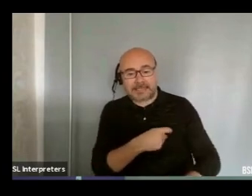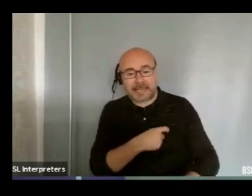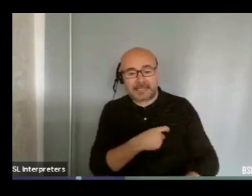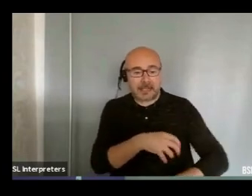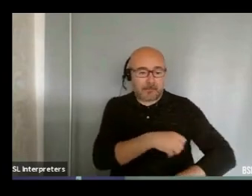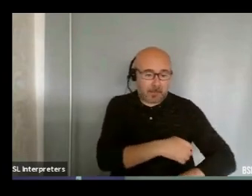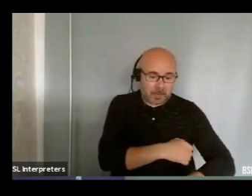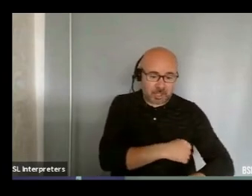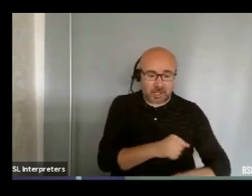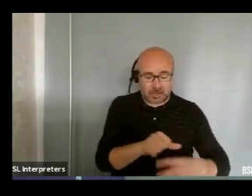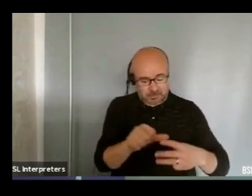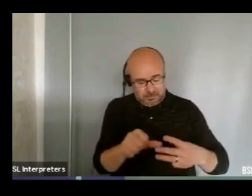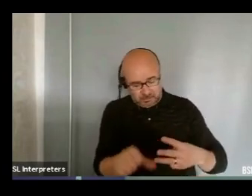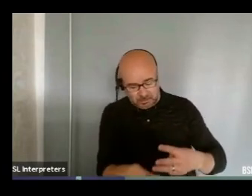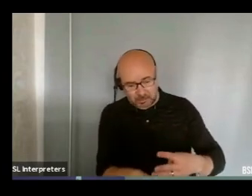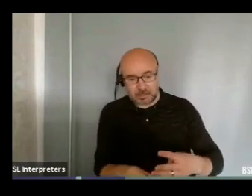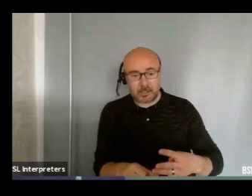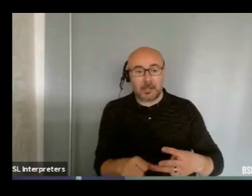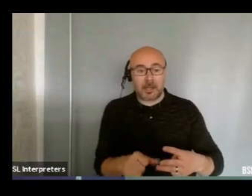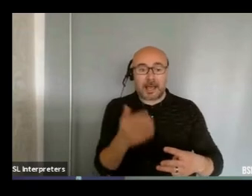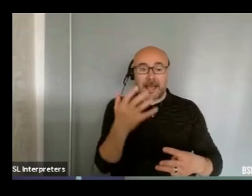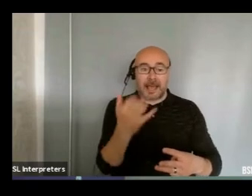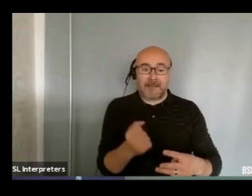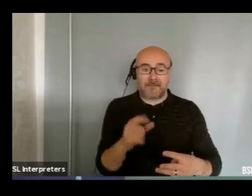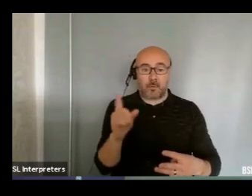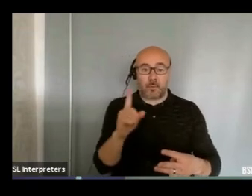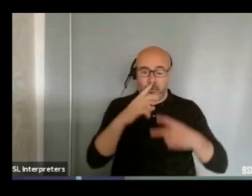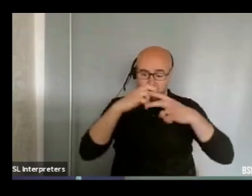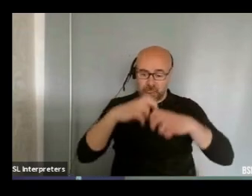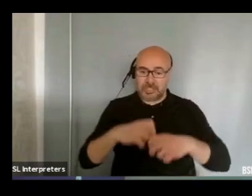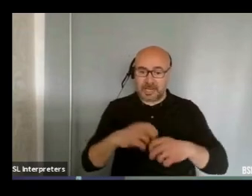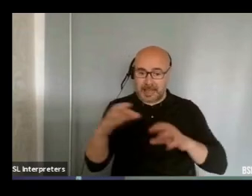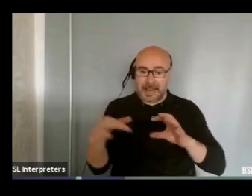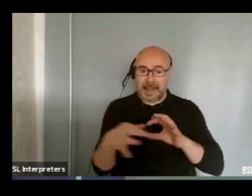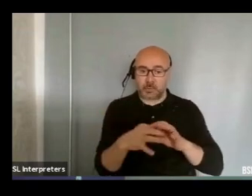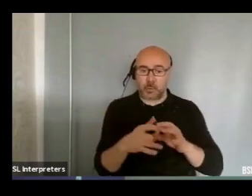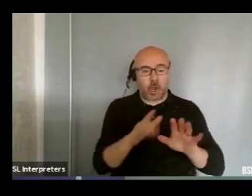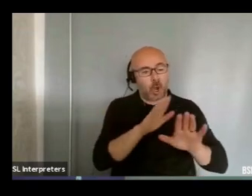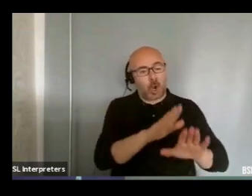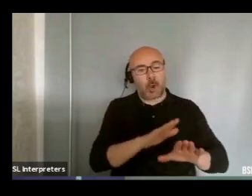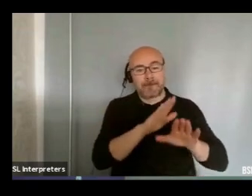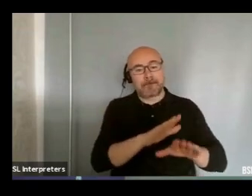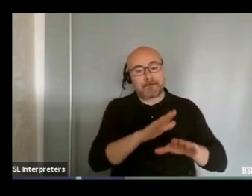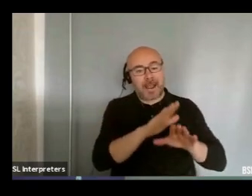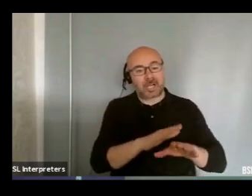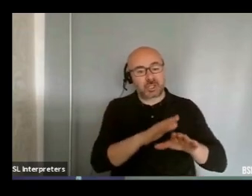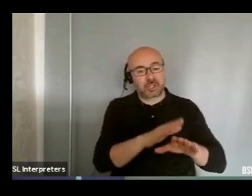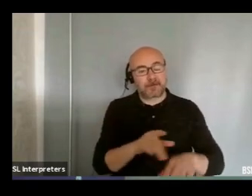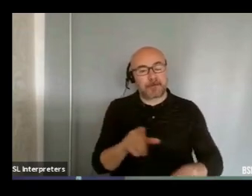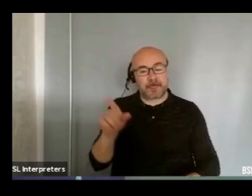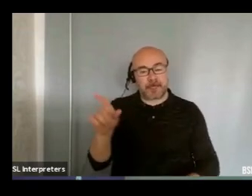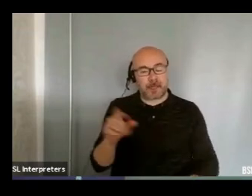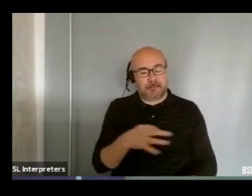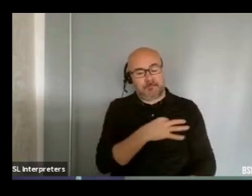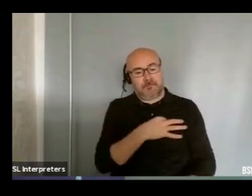Compassionomics that is doing some research into the impact of compassion. And the simple question their